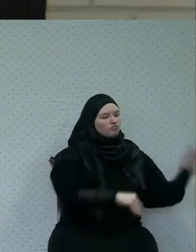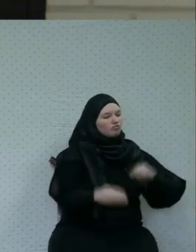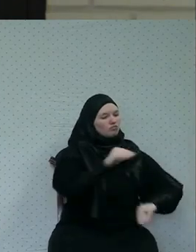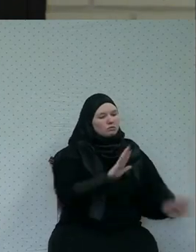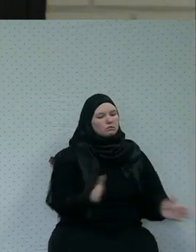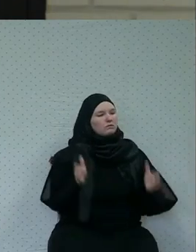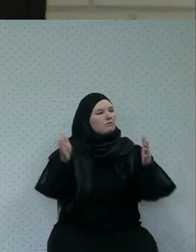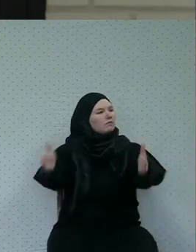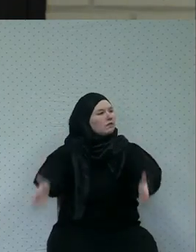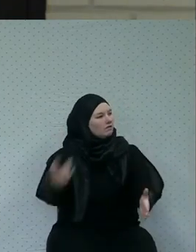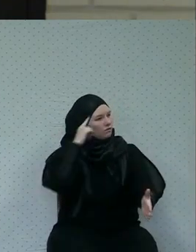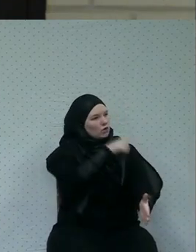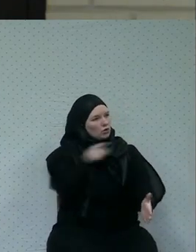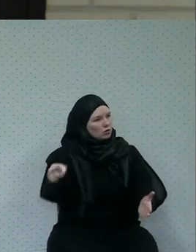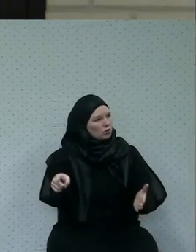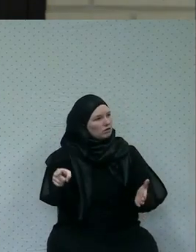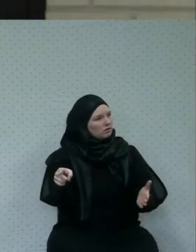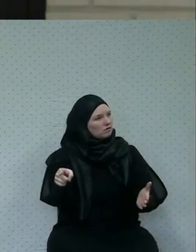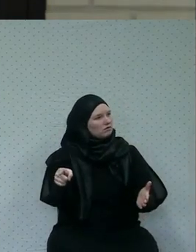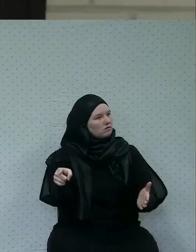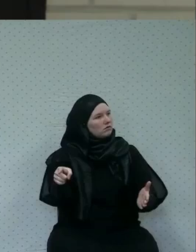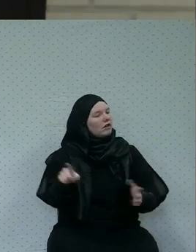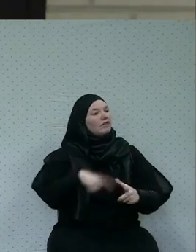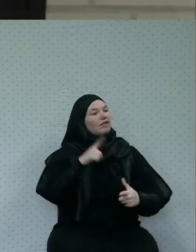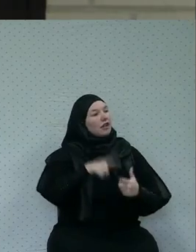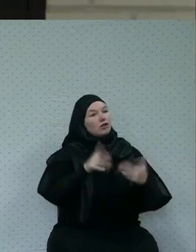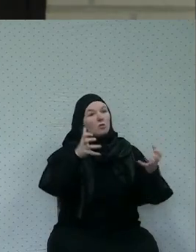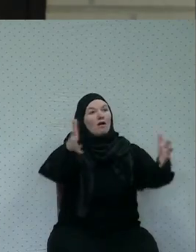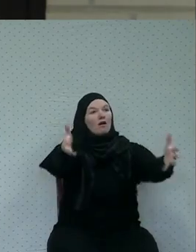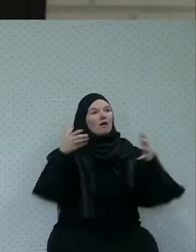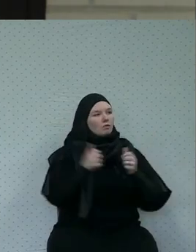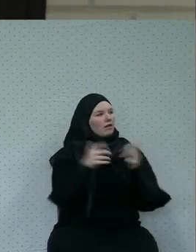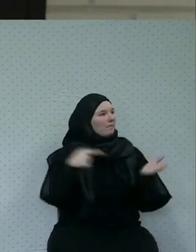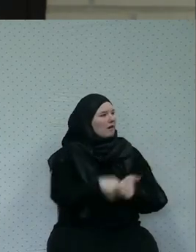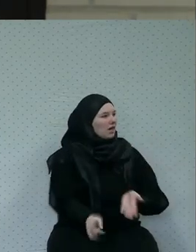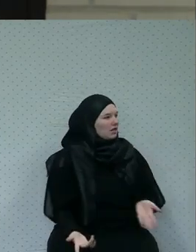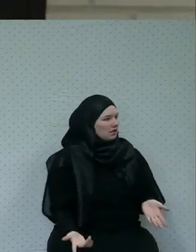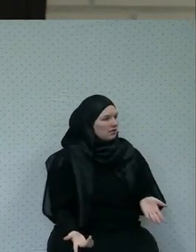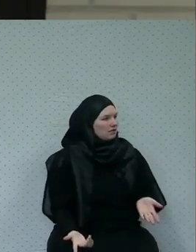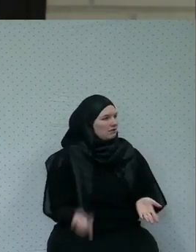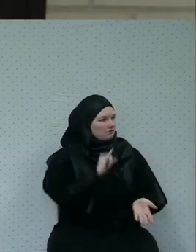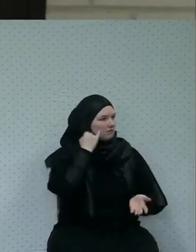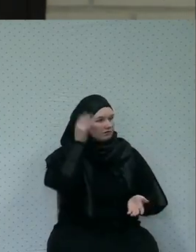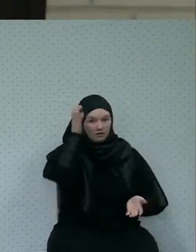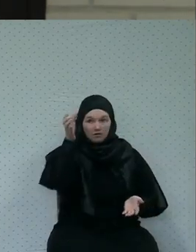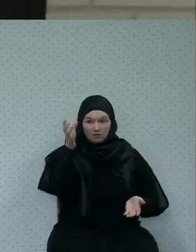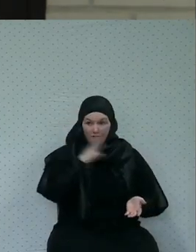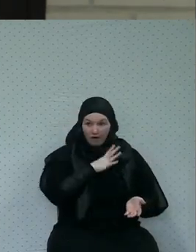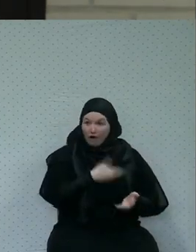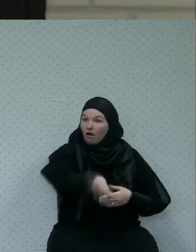the bench for you to pick, and then you want to take it without paying. Would he let you